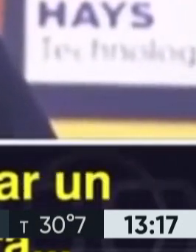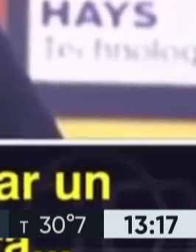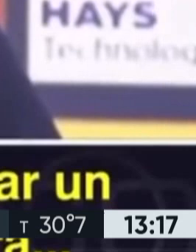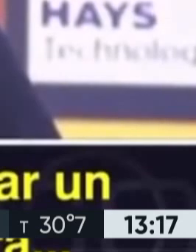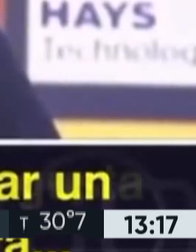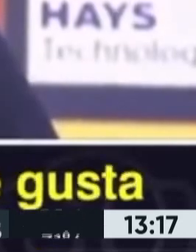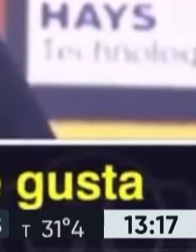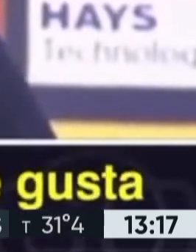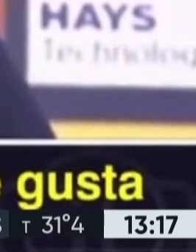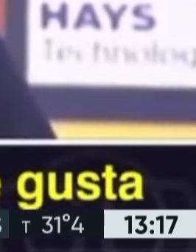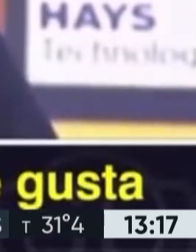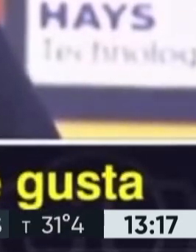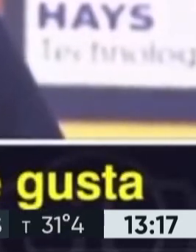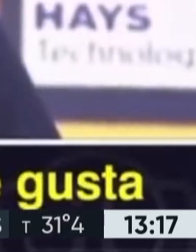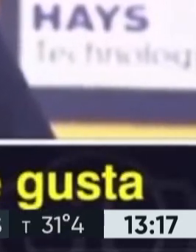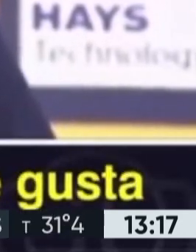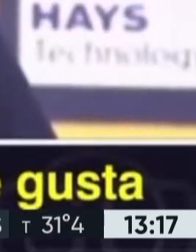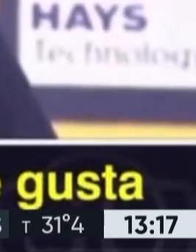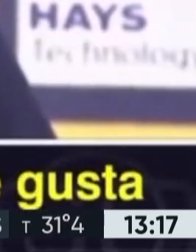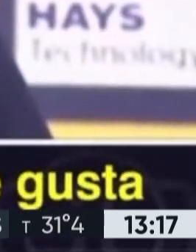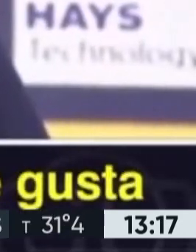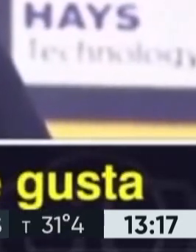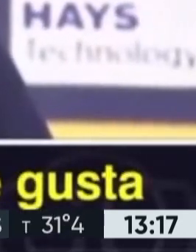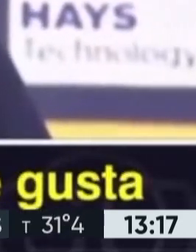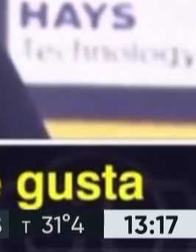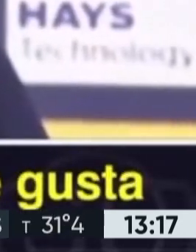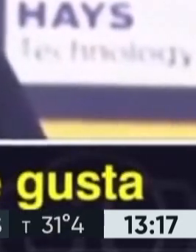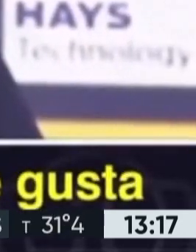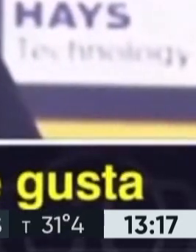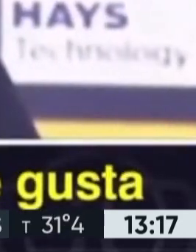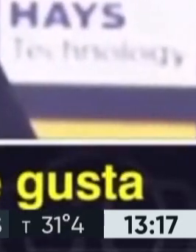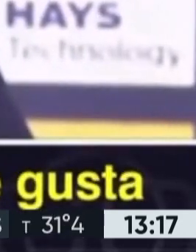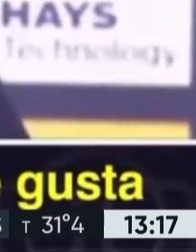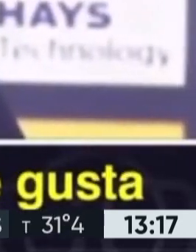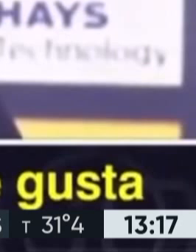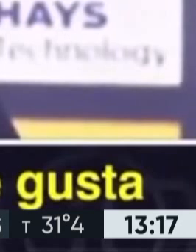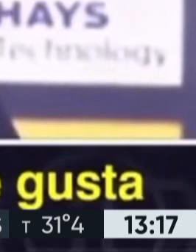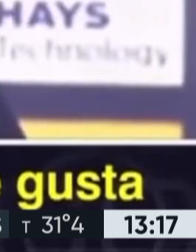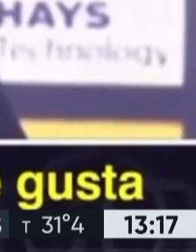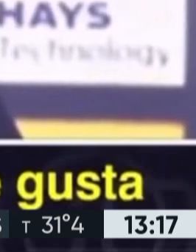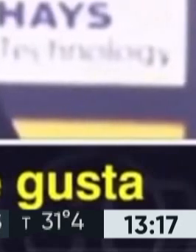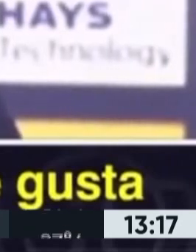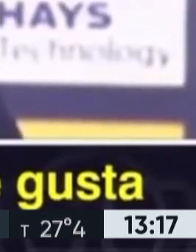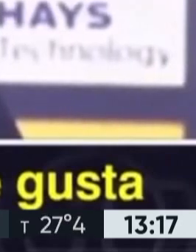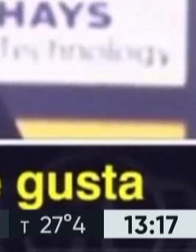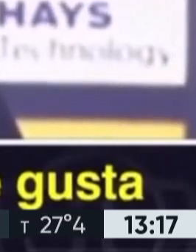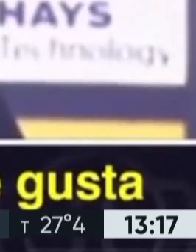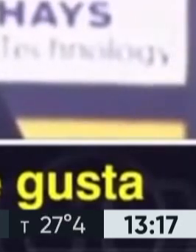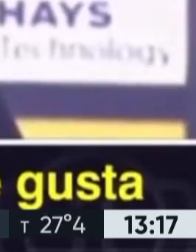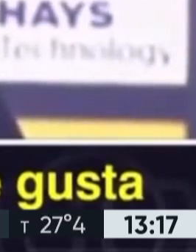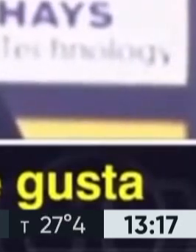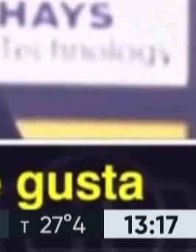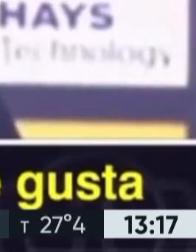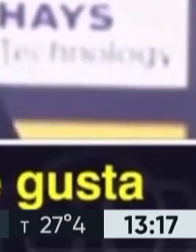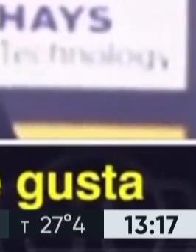us right now, but we have enough players in that position. I don't like to have many players in